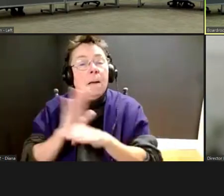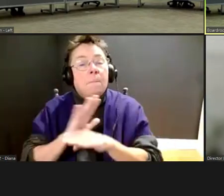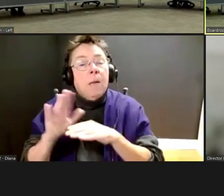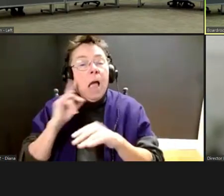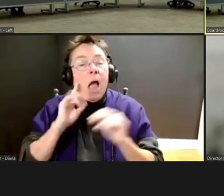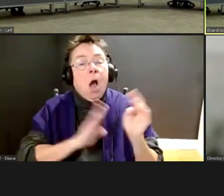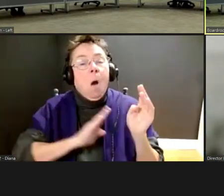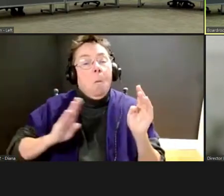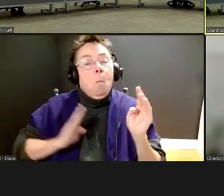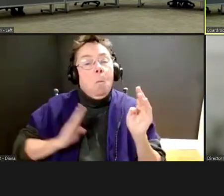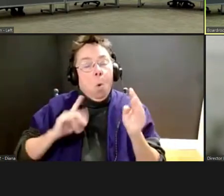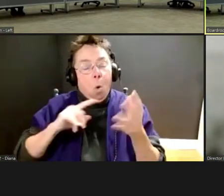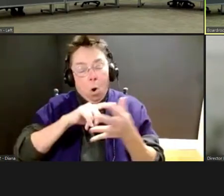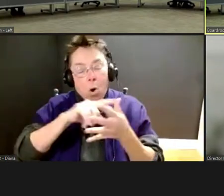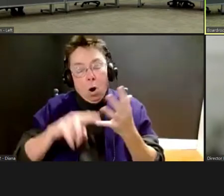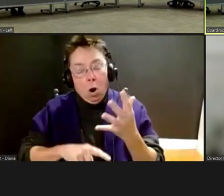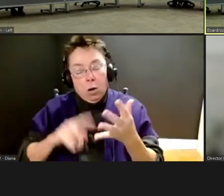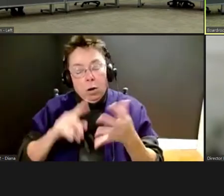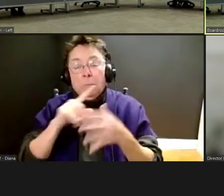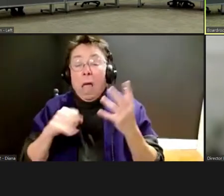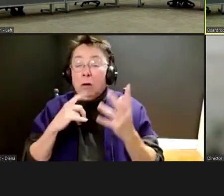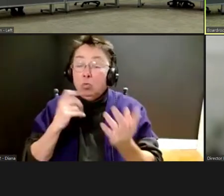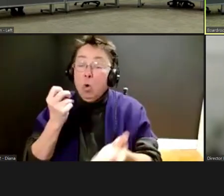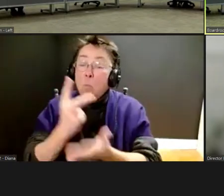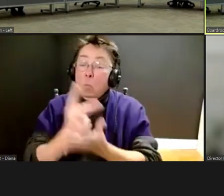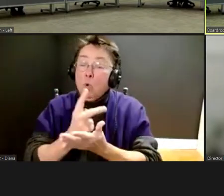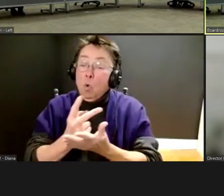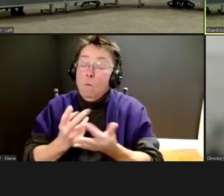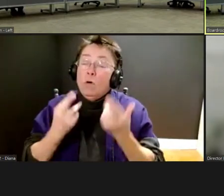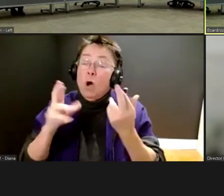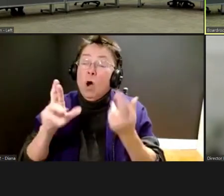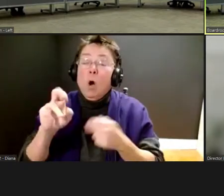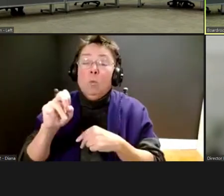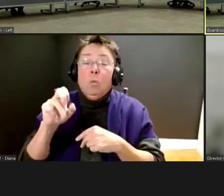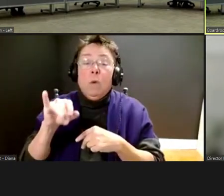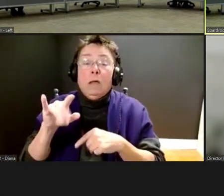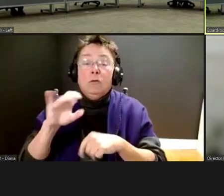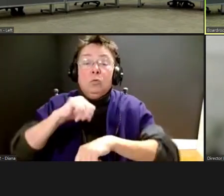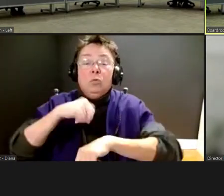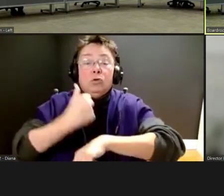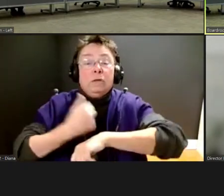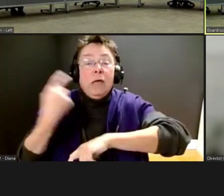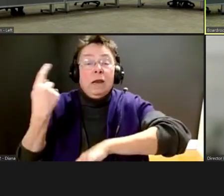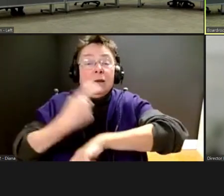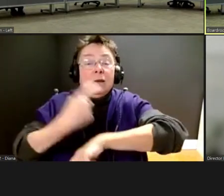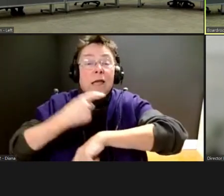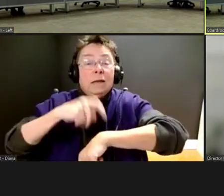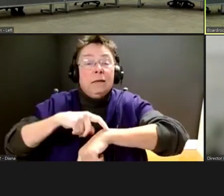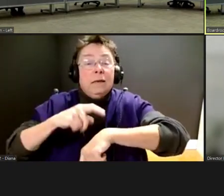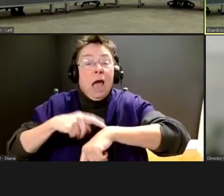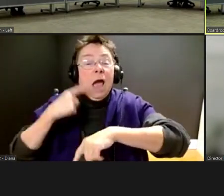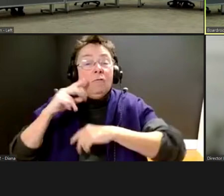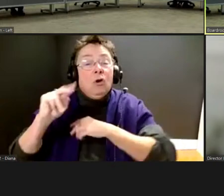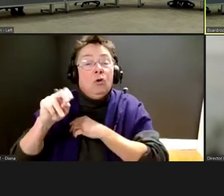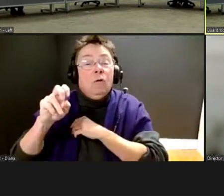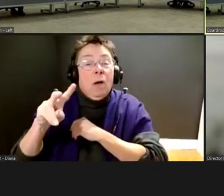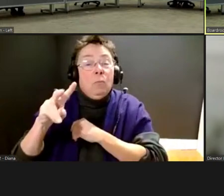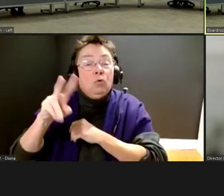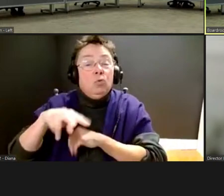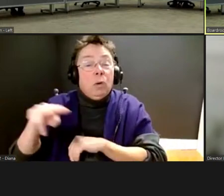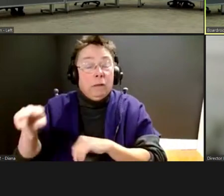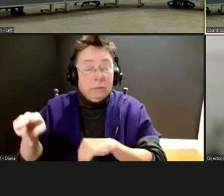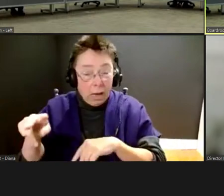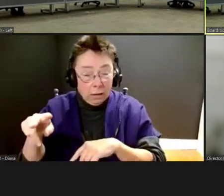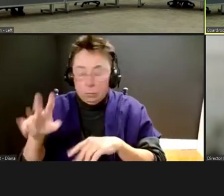board matters. May I have a motion to approve a resolution setting the date, time of the